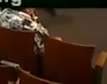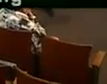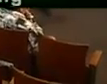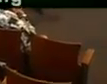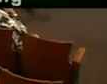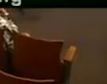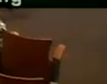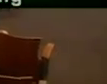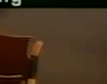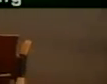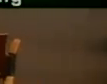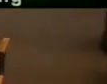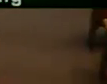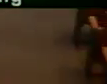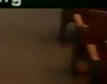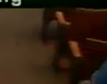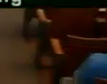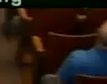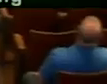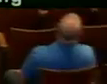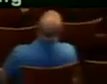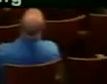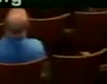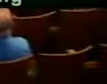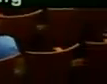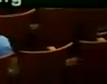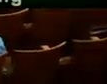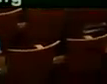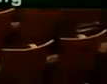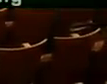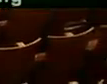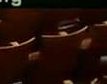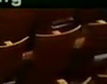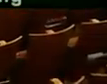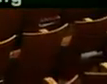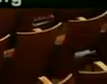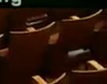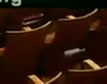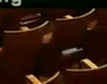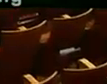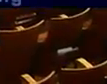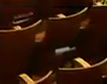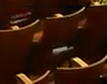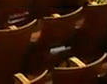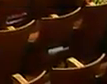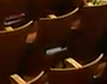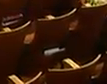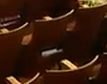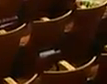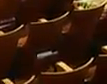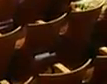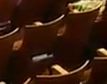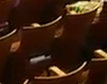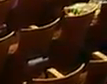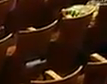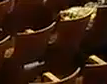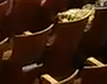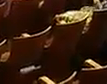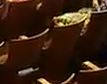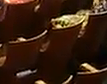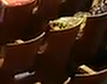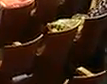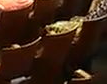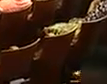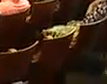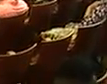Welcome back there. I know you all have a choice of churches, which churches to visit, so it's a pleasure to have